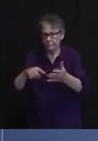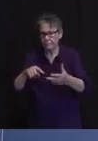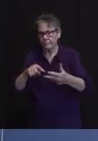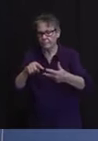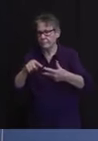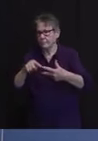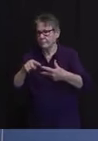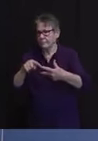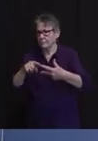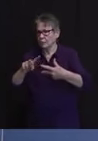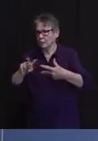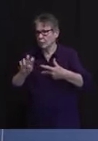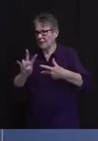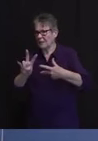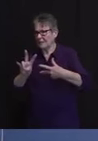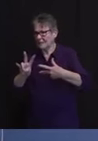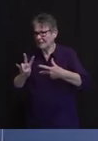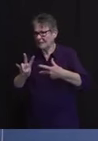in Paramus.